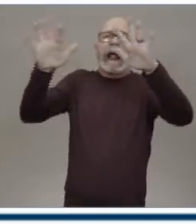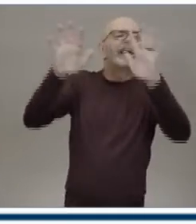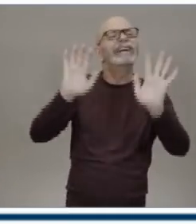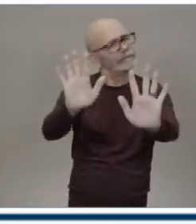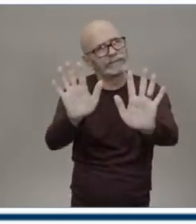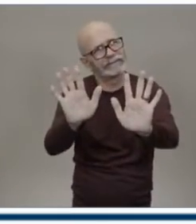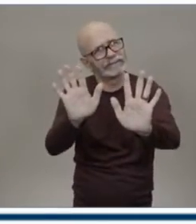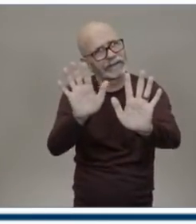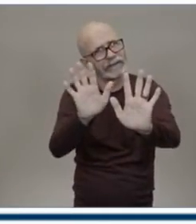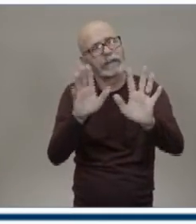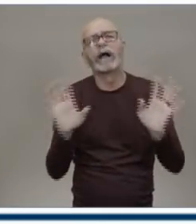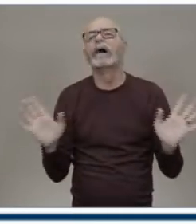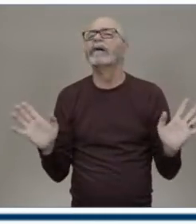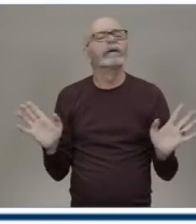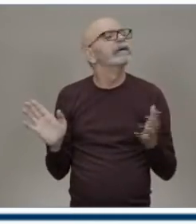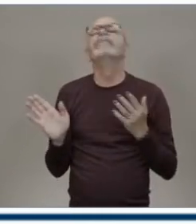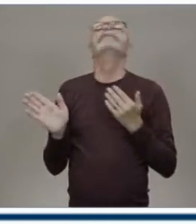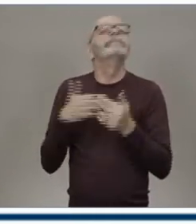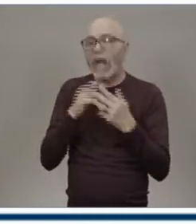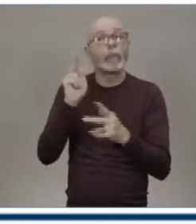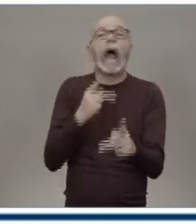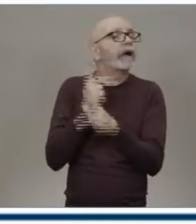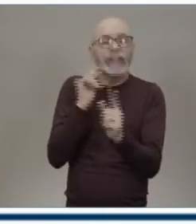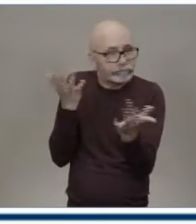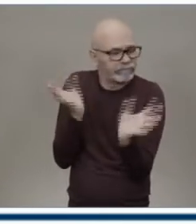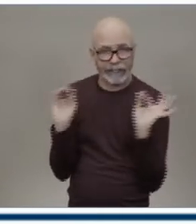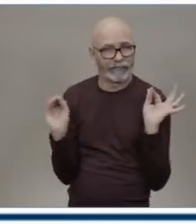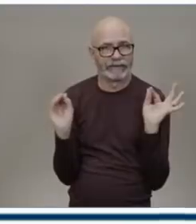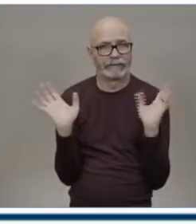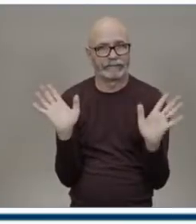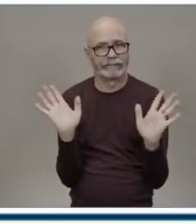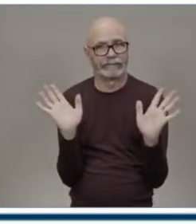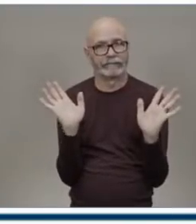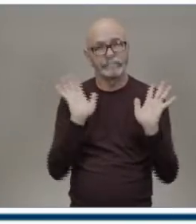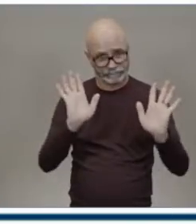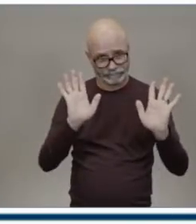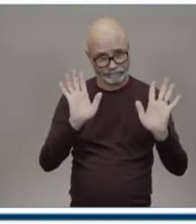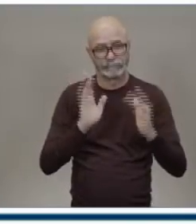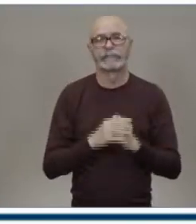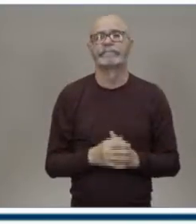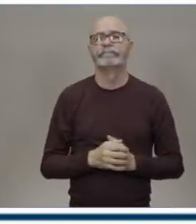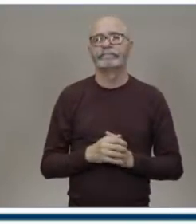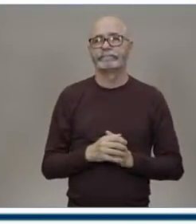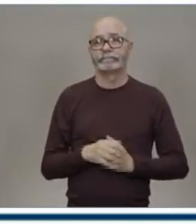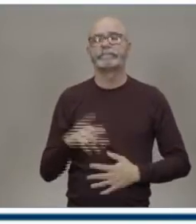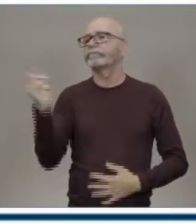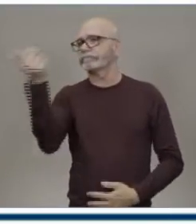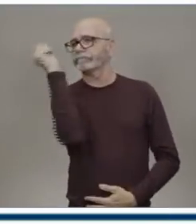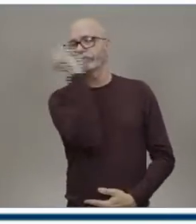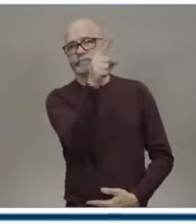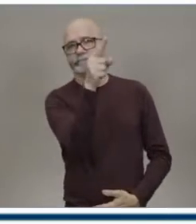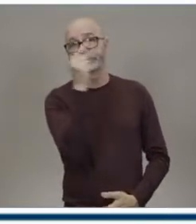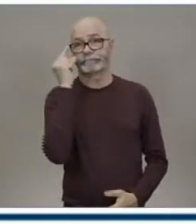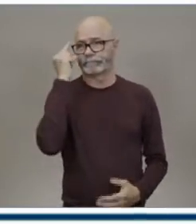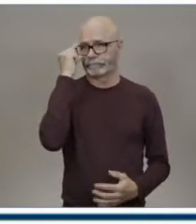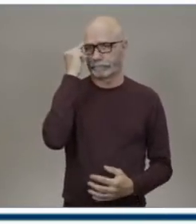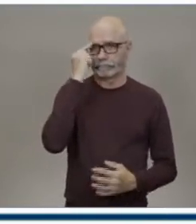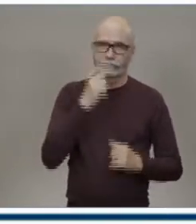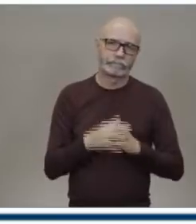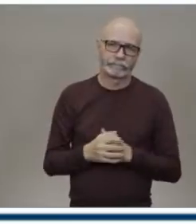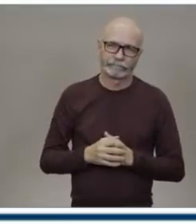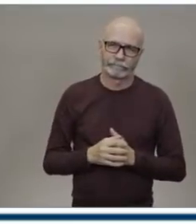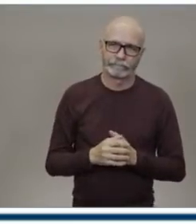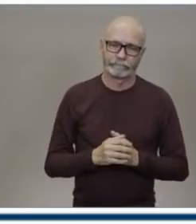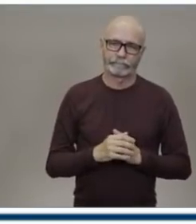this virus, no matter what its genetic makeup is. Go ahead with your follow-up, Natasha. Thank you. Could you give a bit more detail about